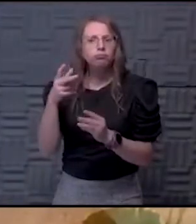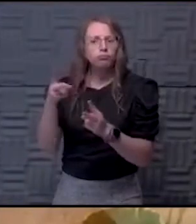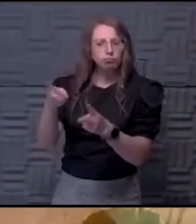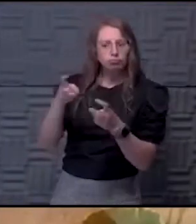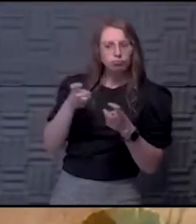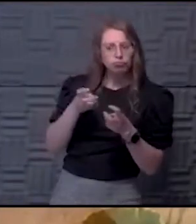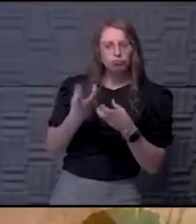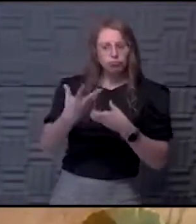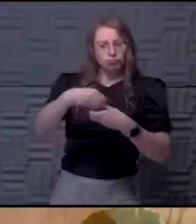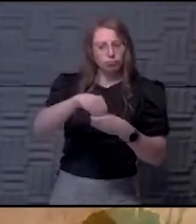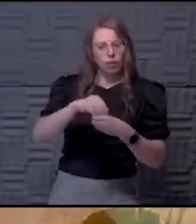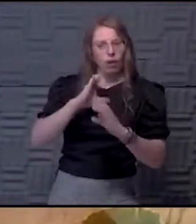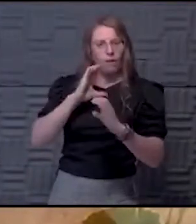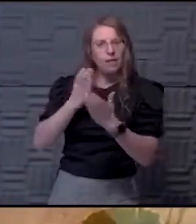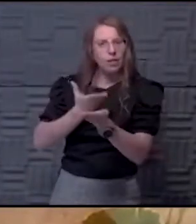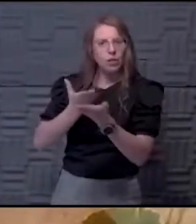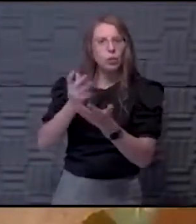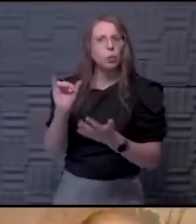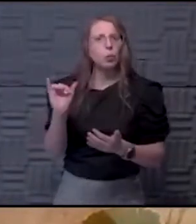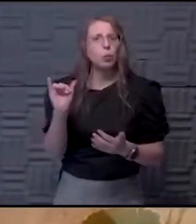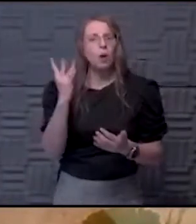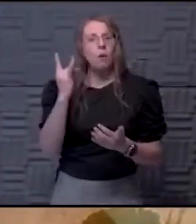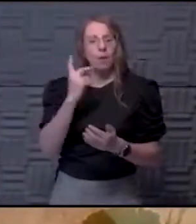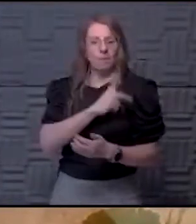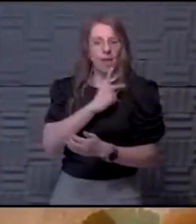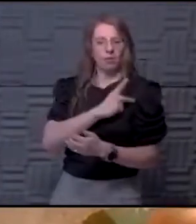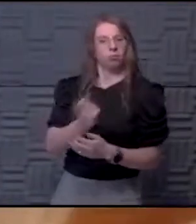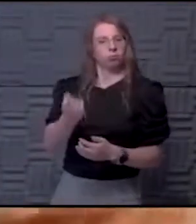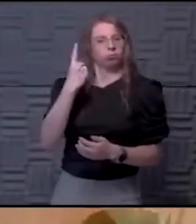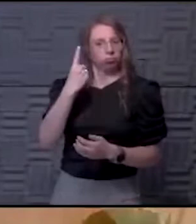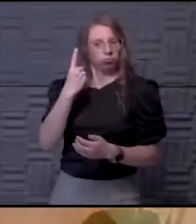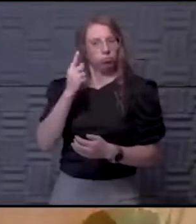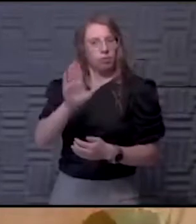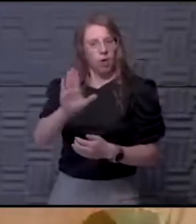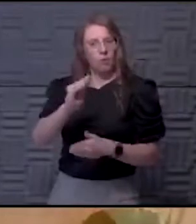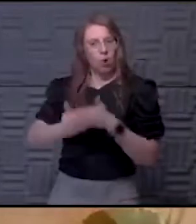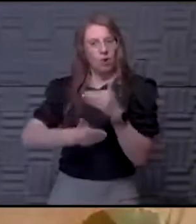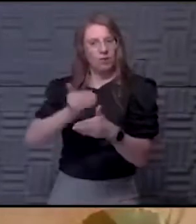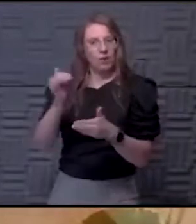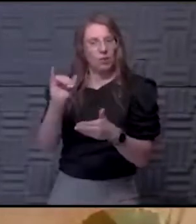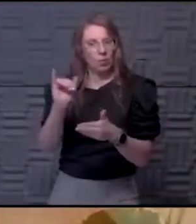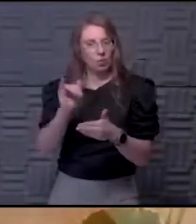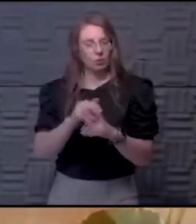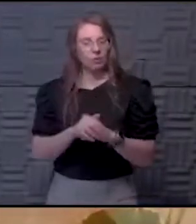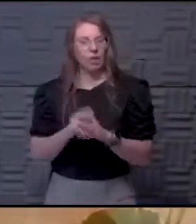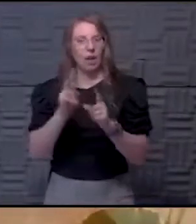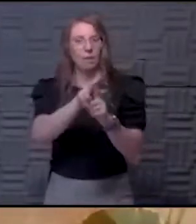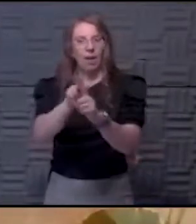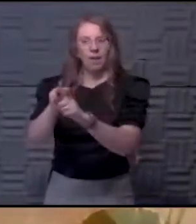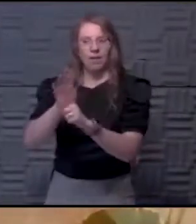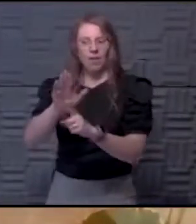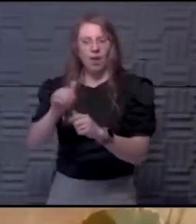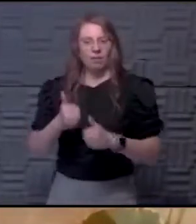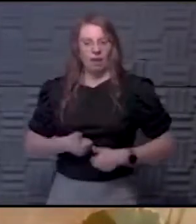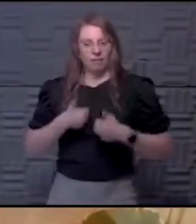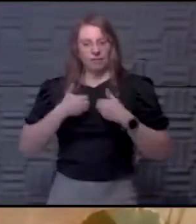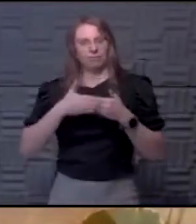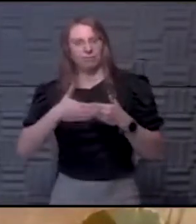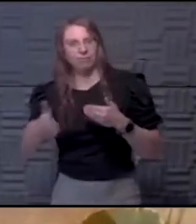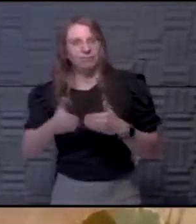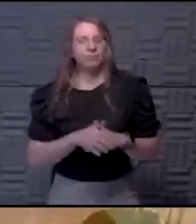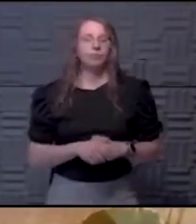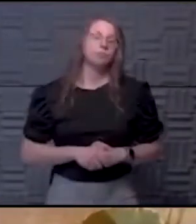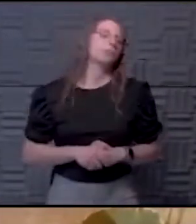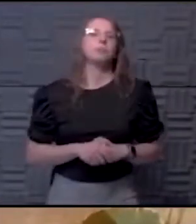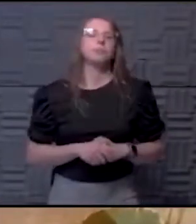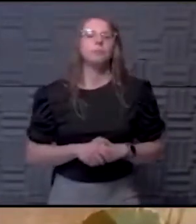the conversation too, so that our patients can understand that and take that into other areas as well. I think the other thing